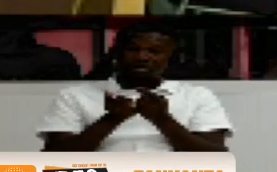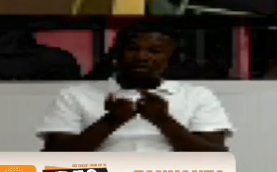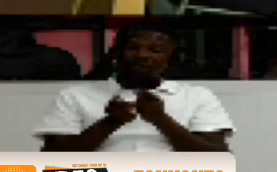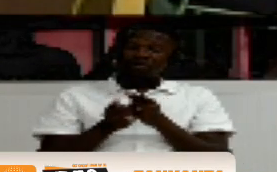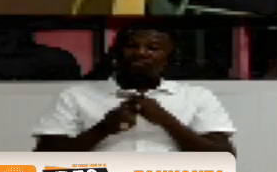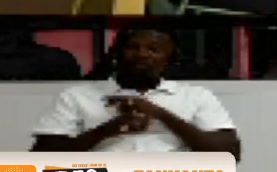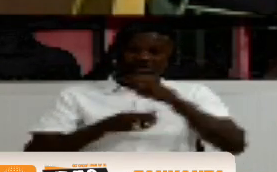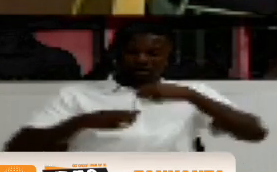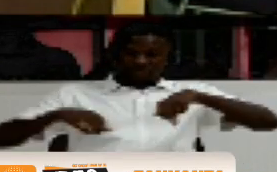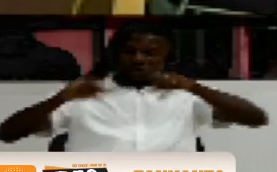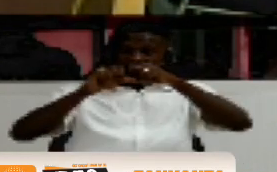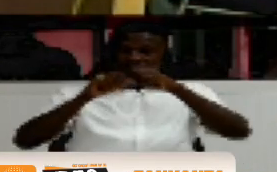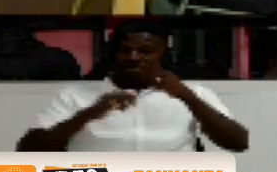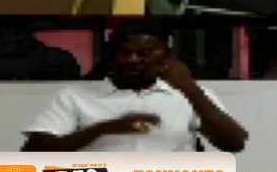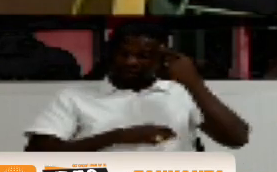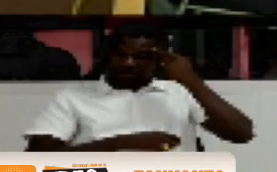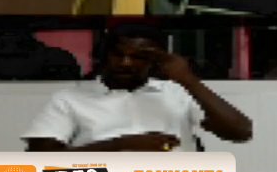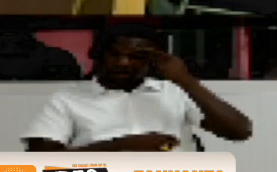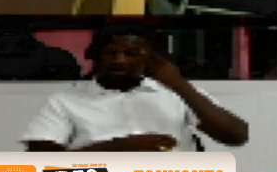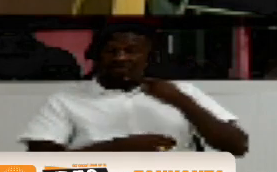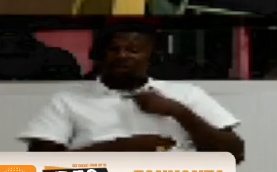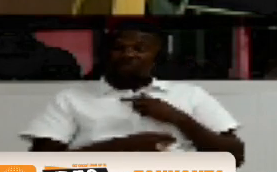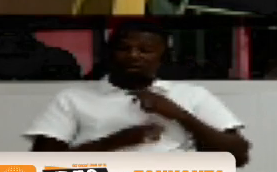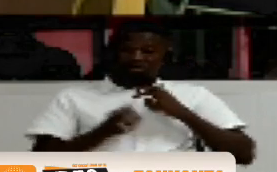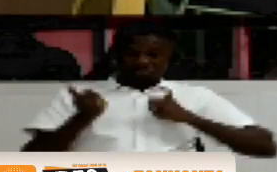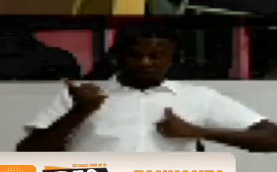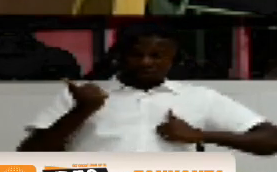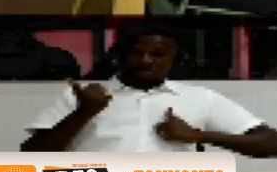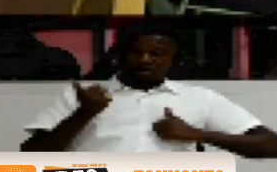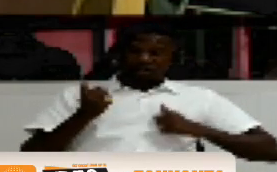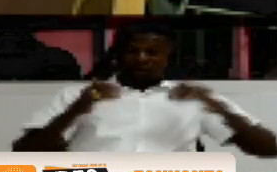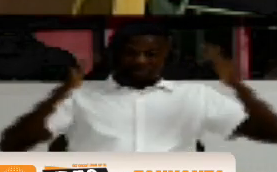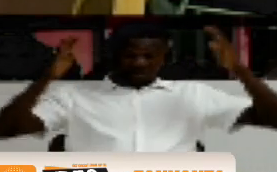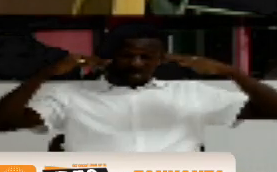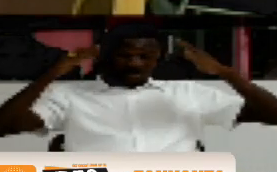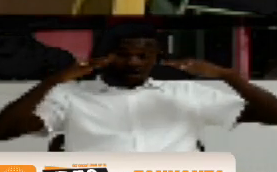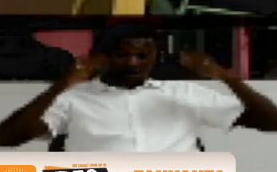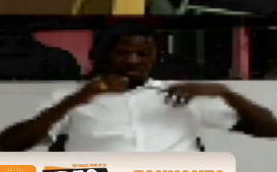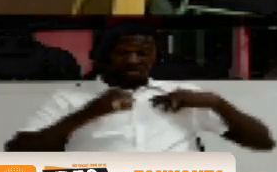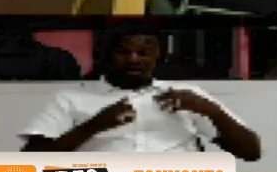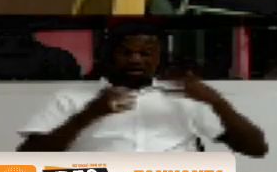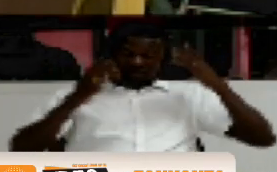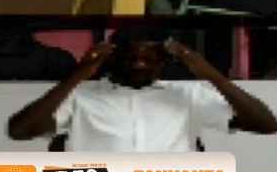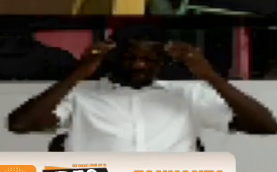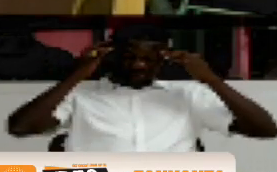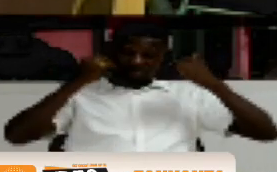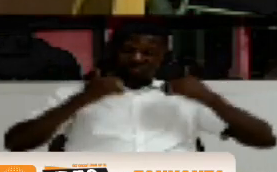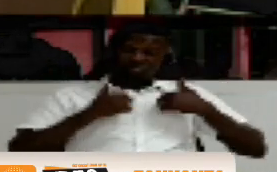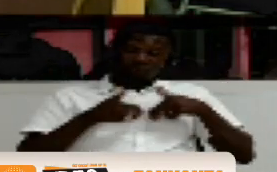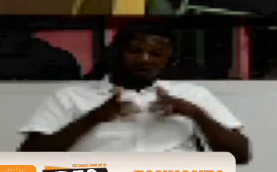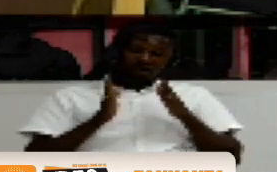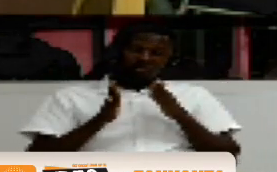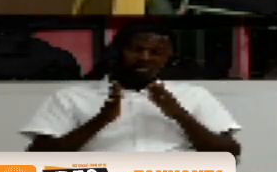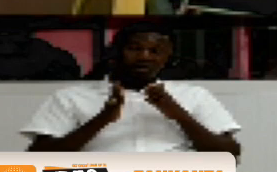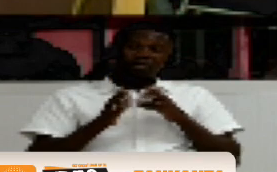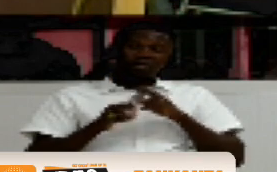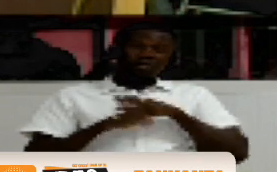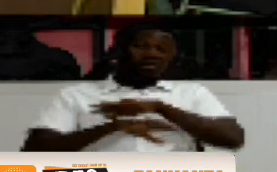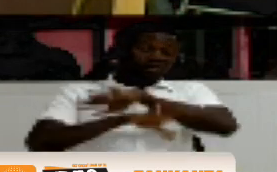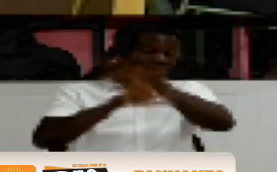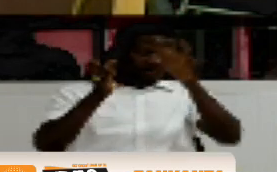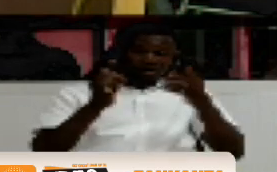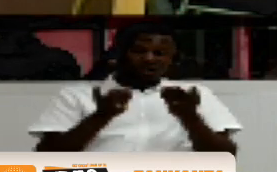of talent, ammunition rain on their psychological being, an entire